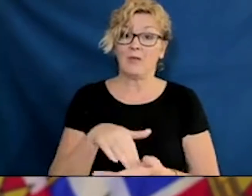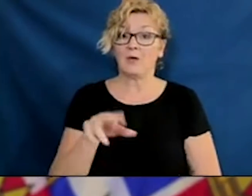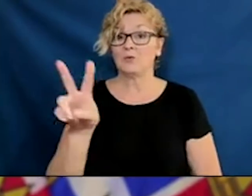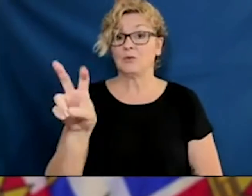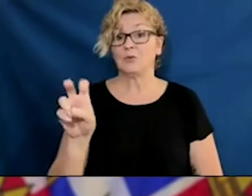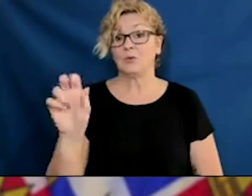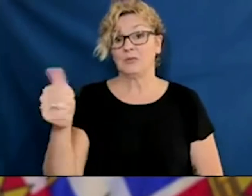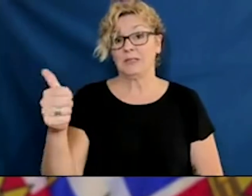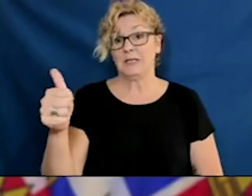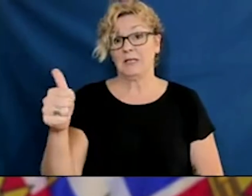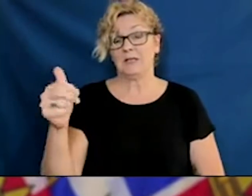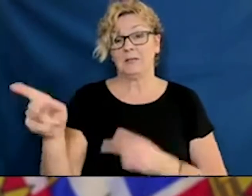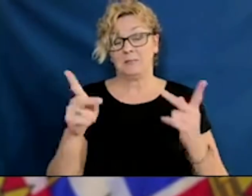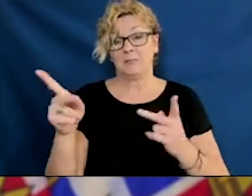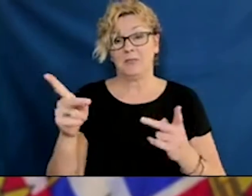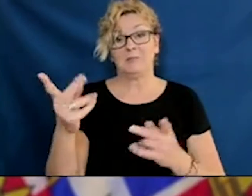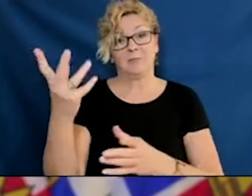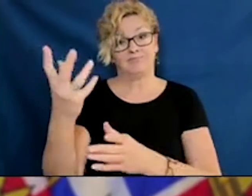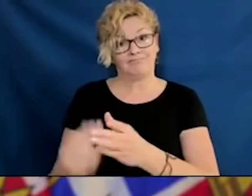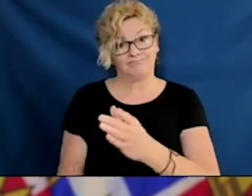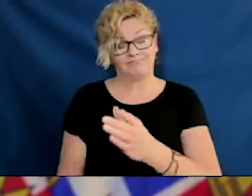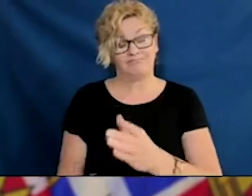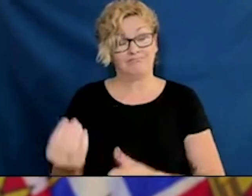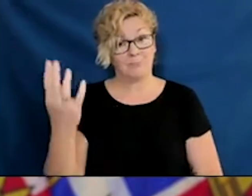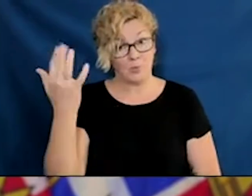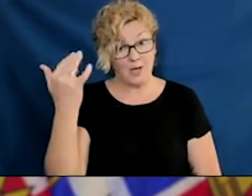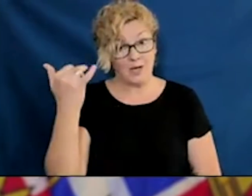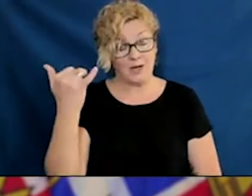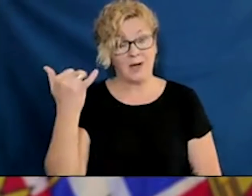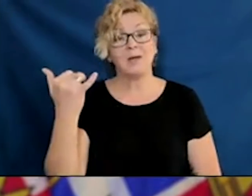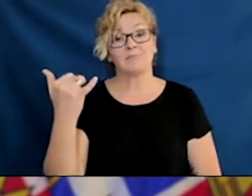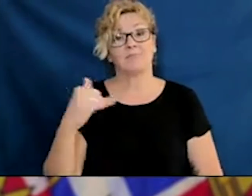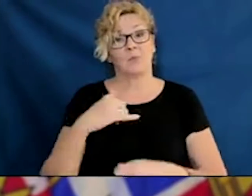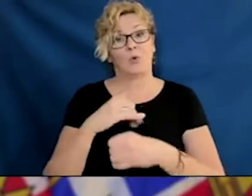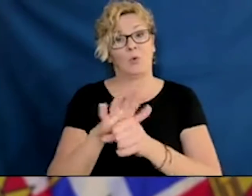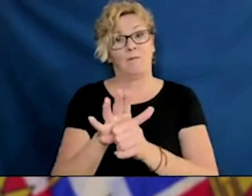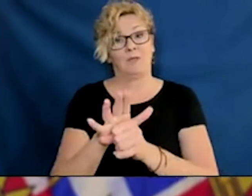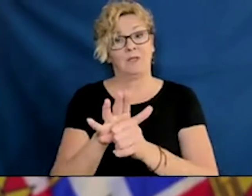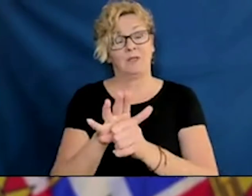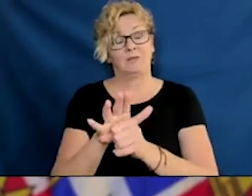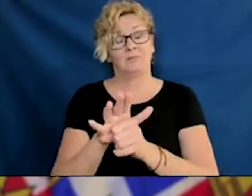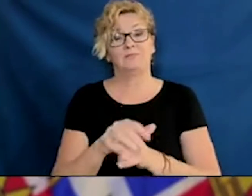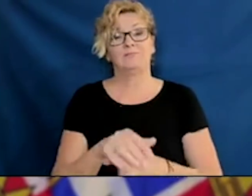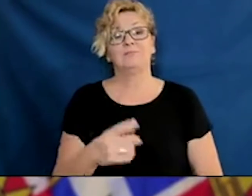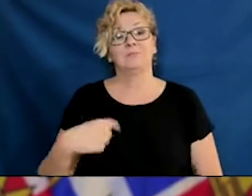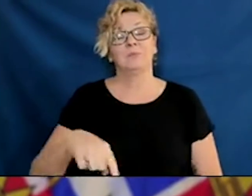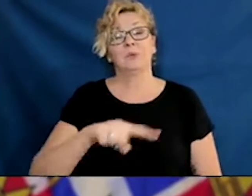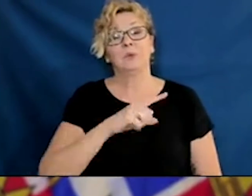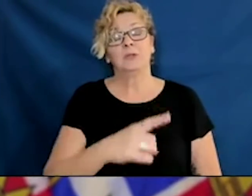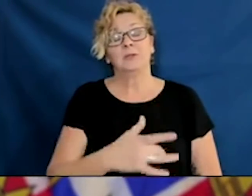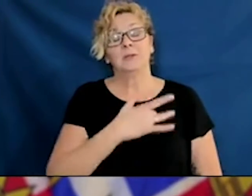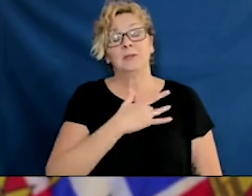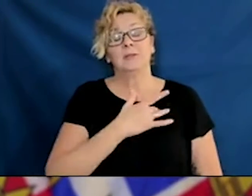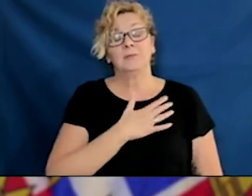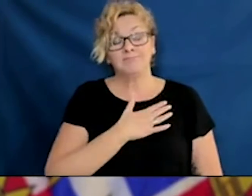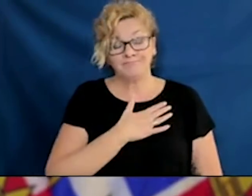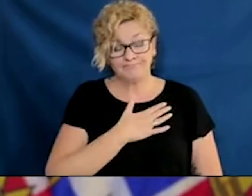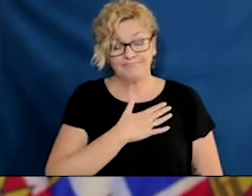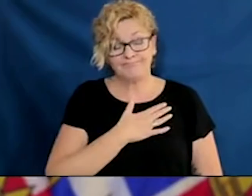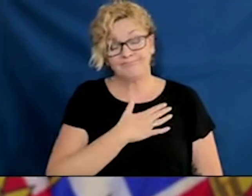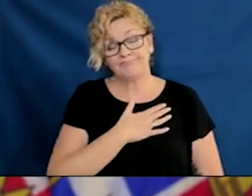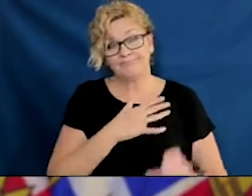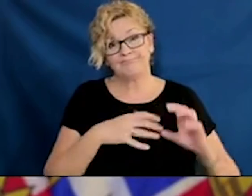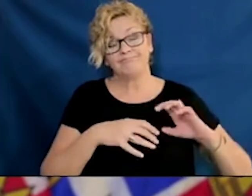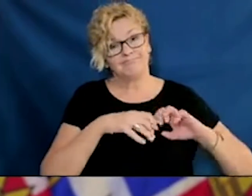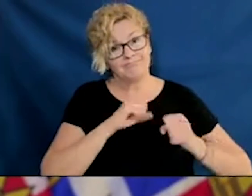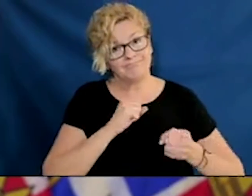COVID-19 in particular, and we want to send our condolences and thoughts to the families, the caregivers, and